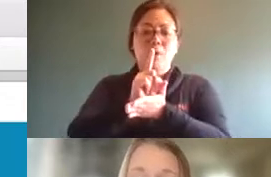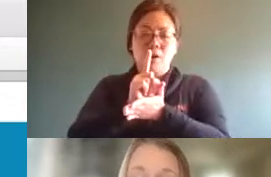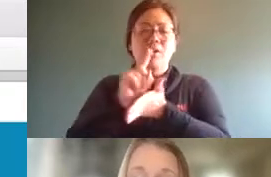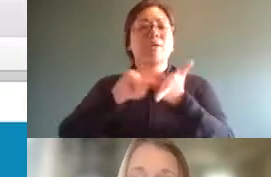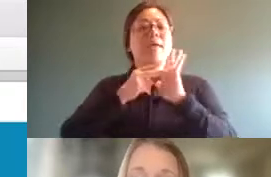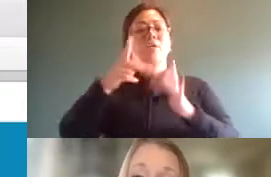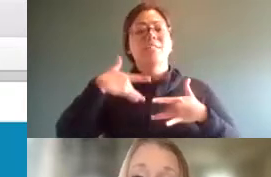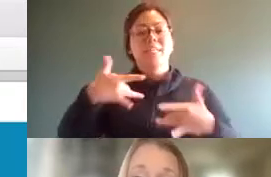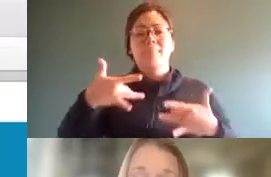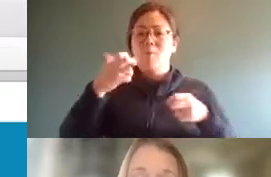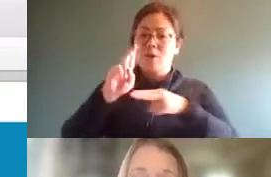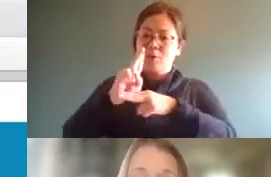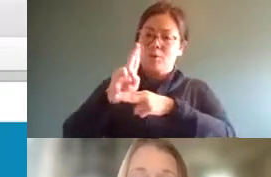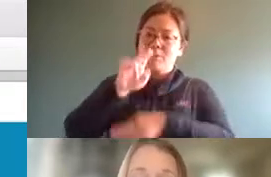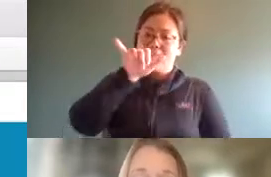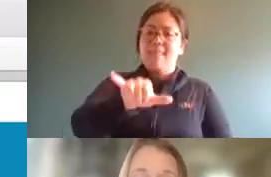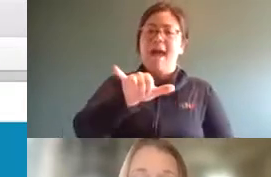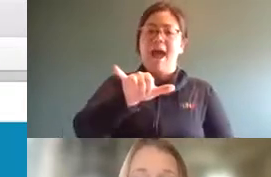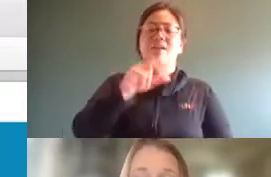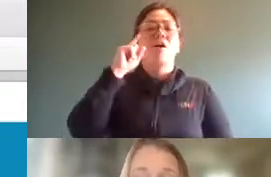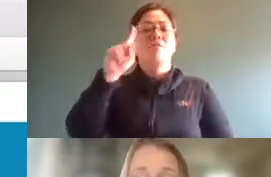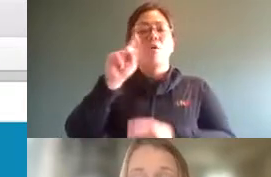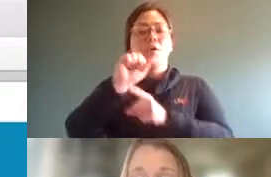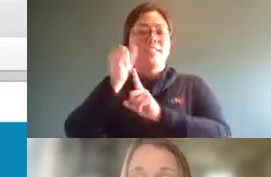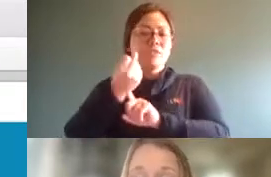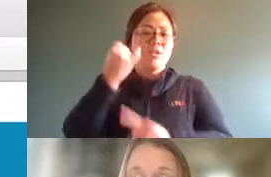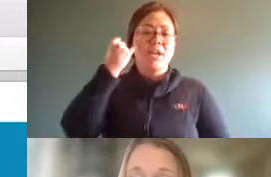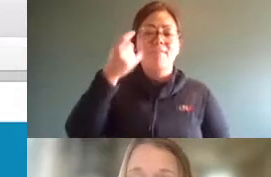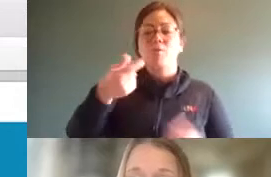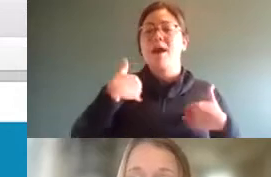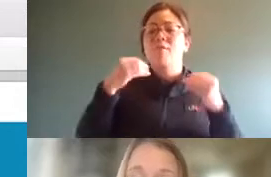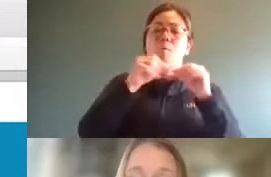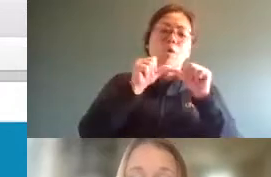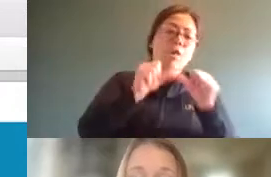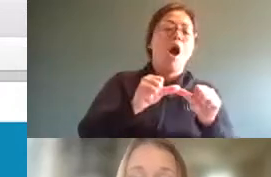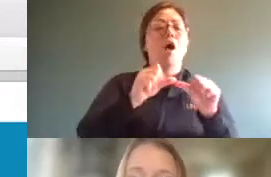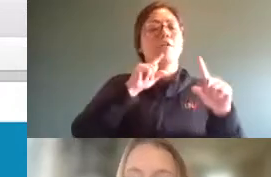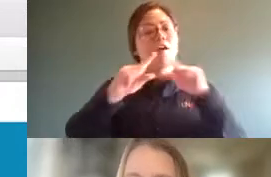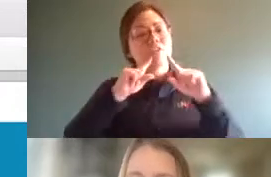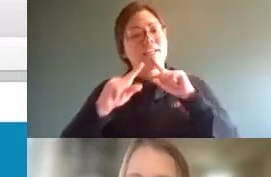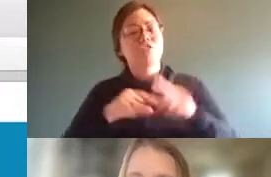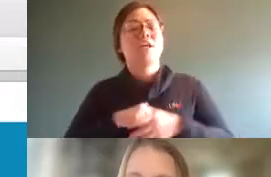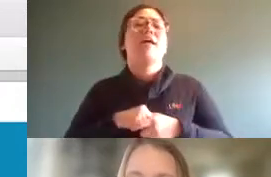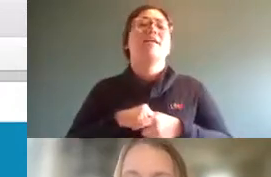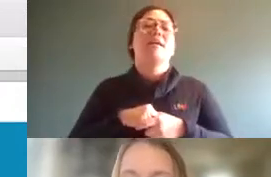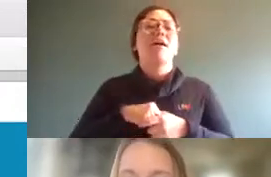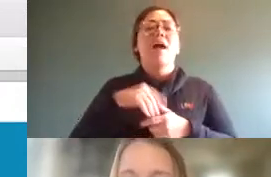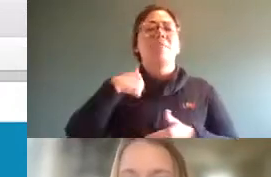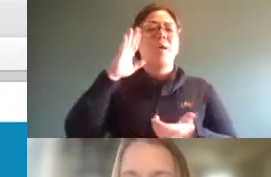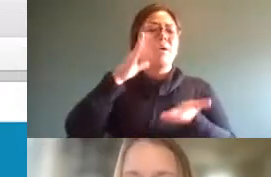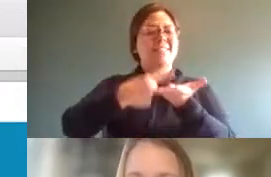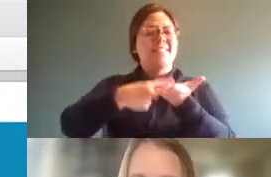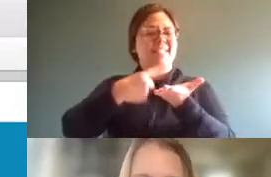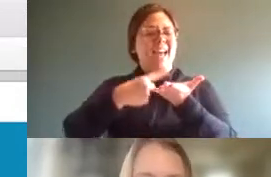want to utilize those more in a situation where you have a longer conversation, and we'll kind of get to some of